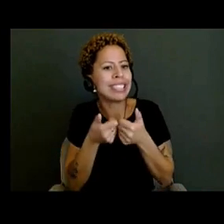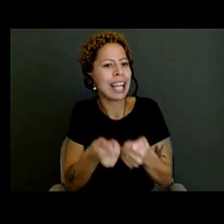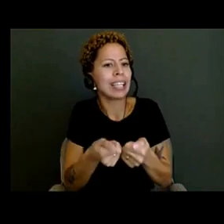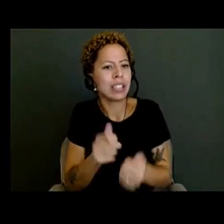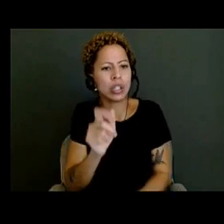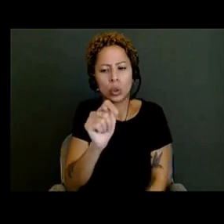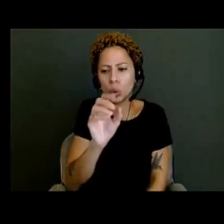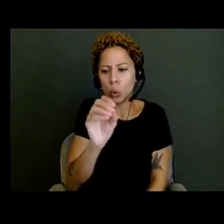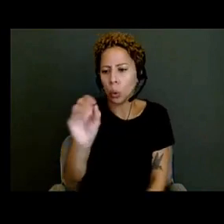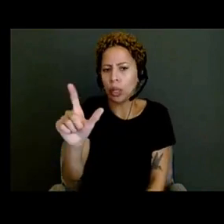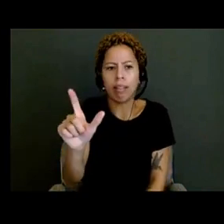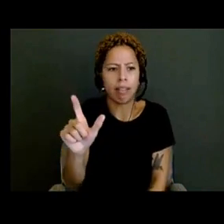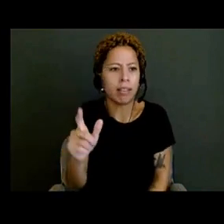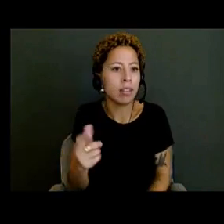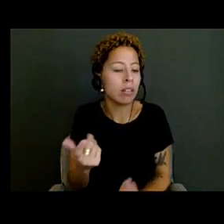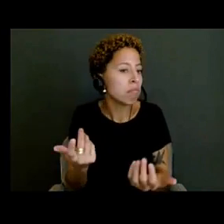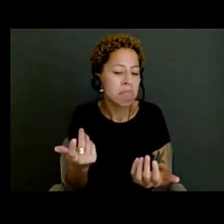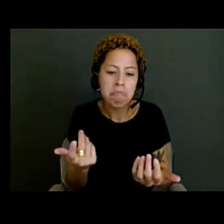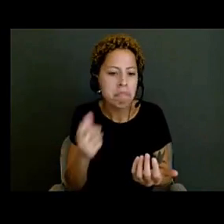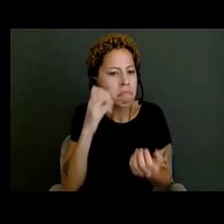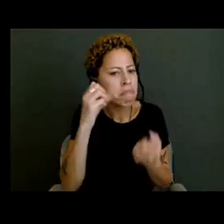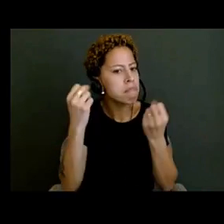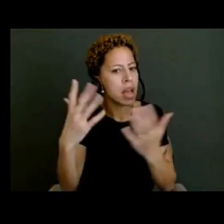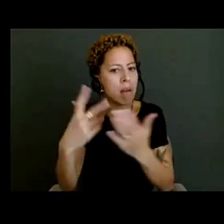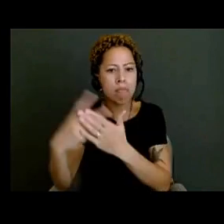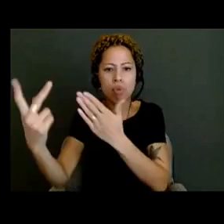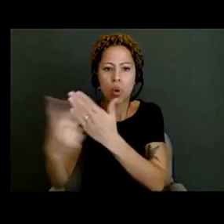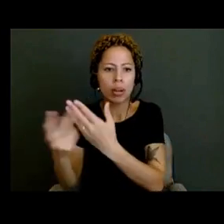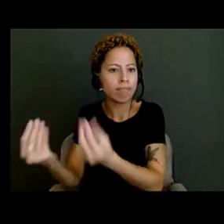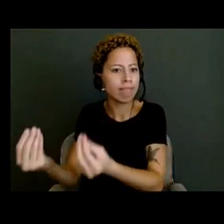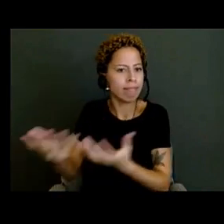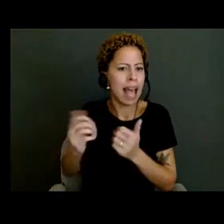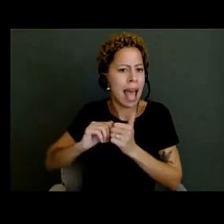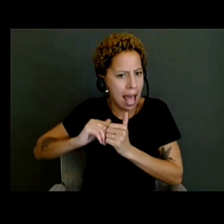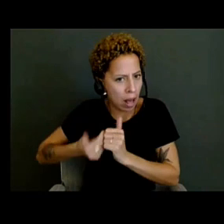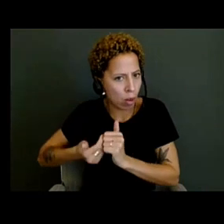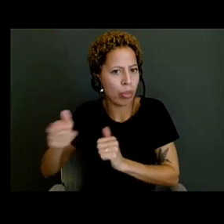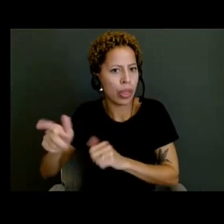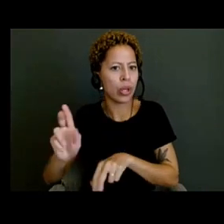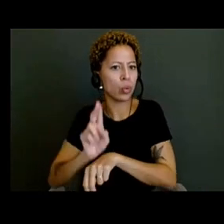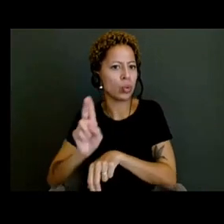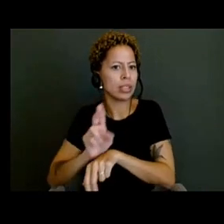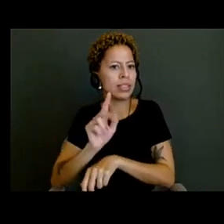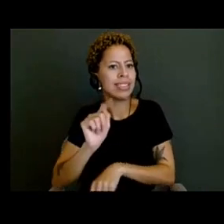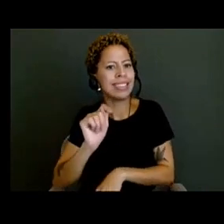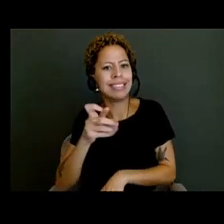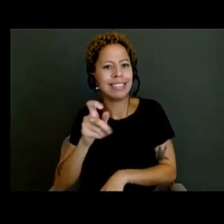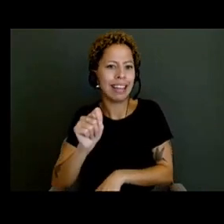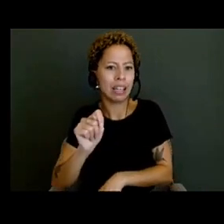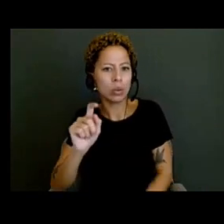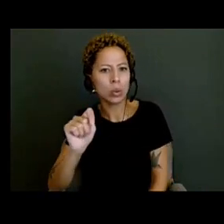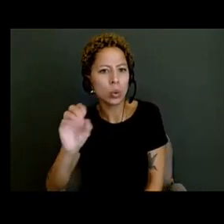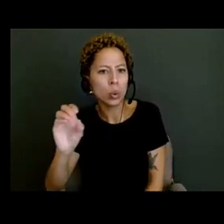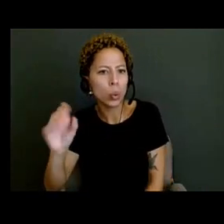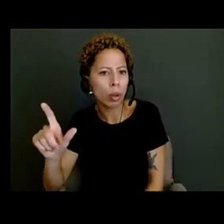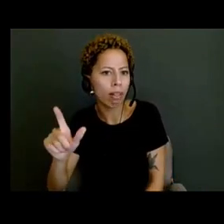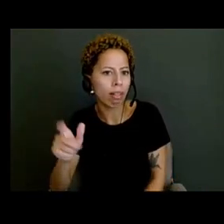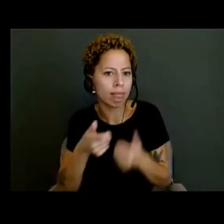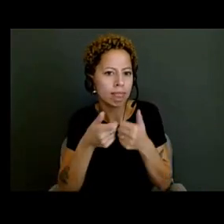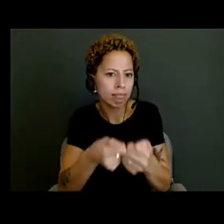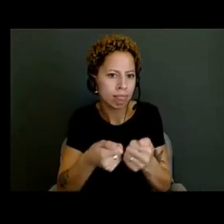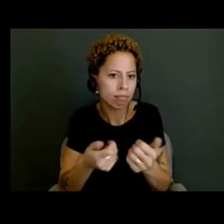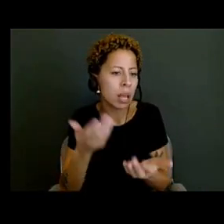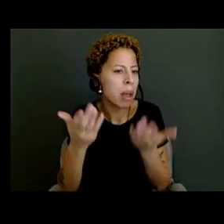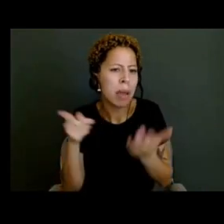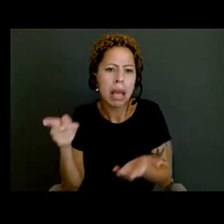programs very keen or sharing yet on how they're using those texting tools. And I think it's just because we are starting, we are still learning, and they may not be